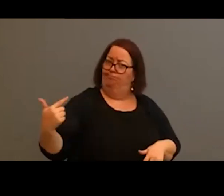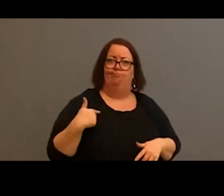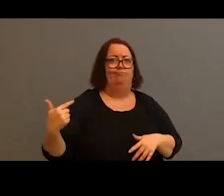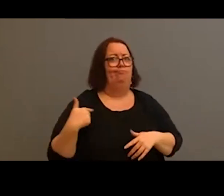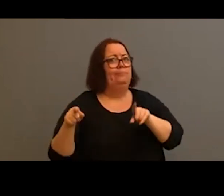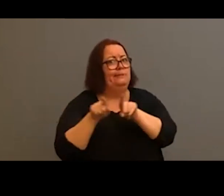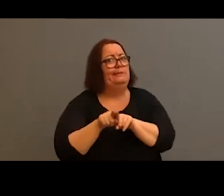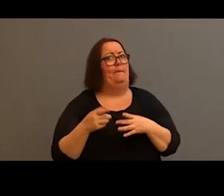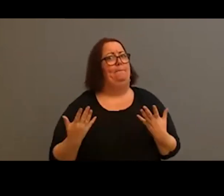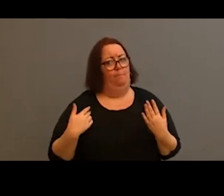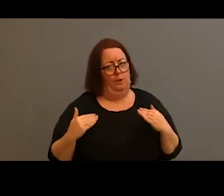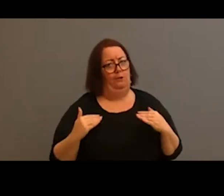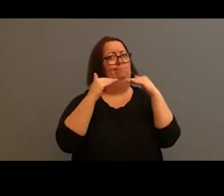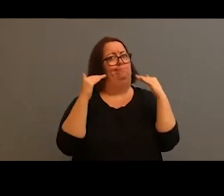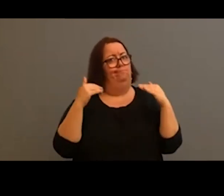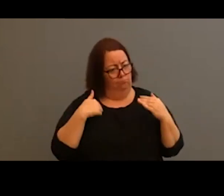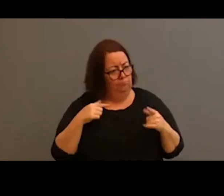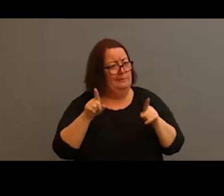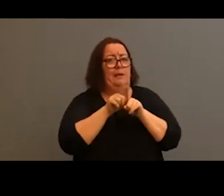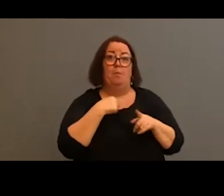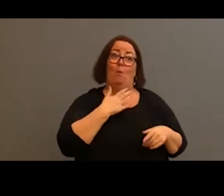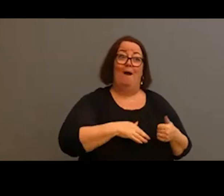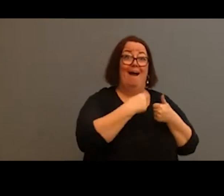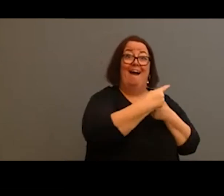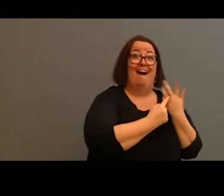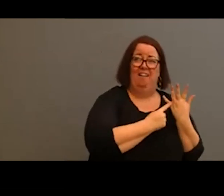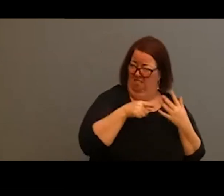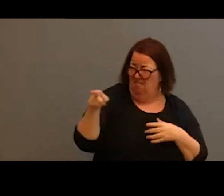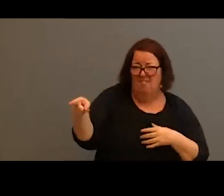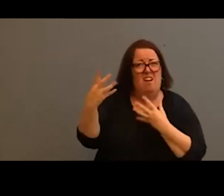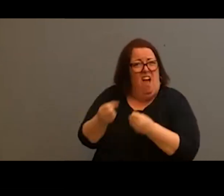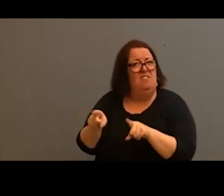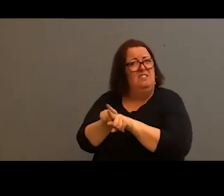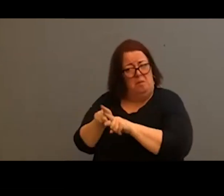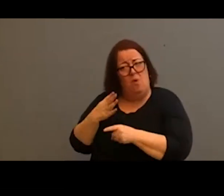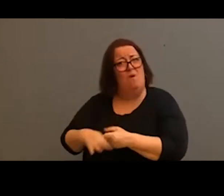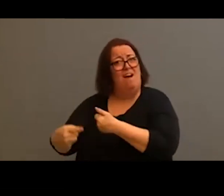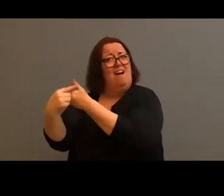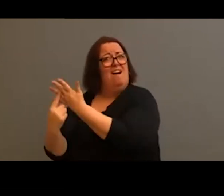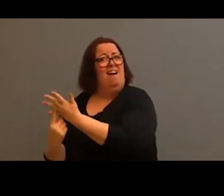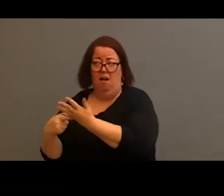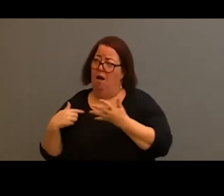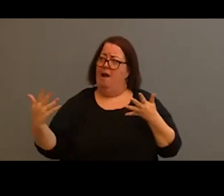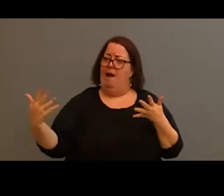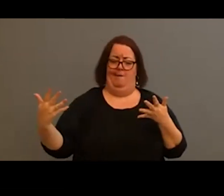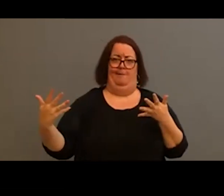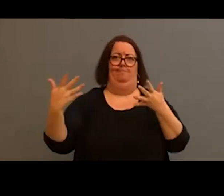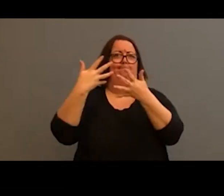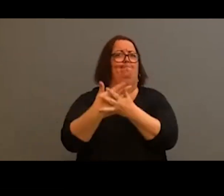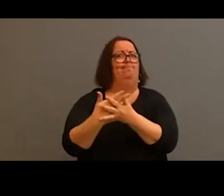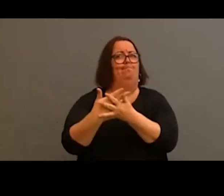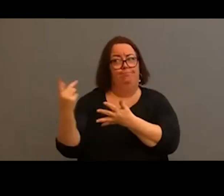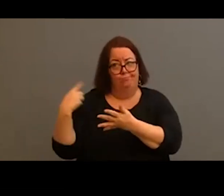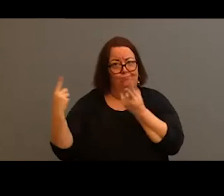participant in society, to feel like you matter. Creating environments that makes people as independent